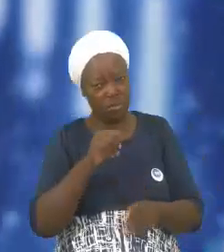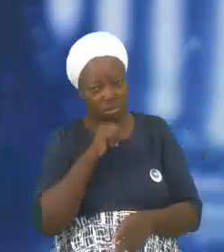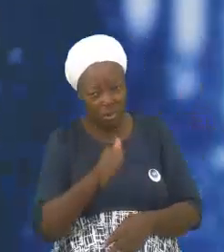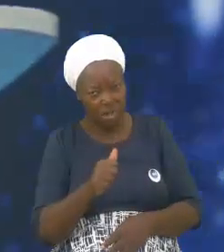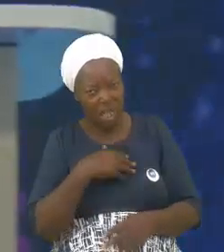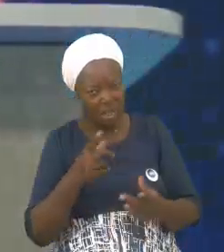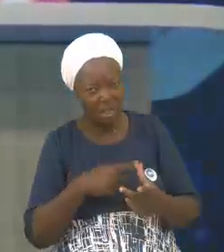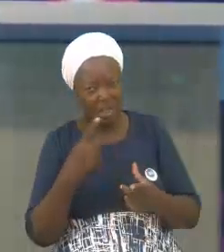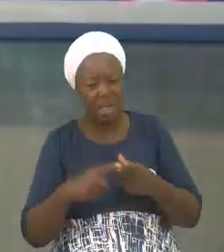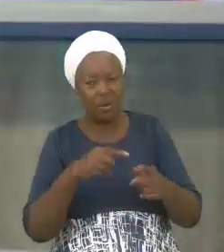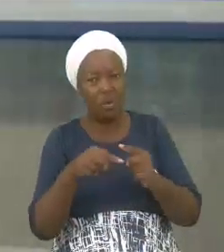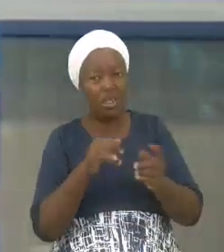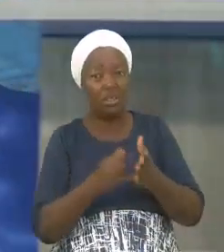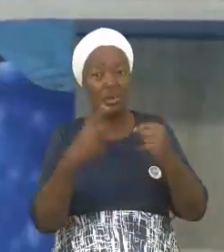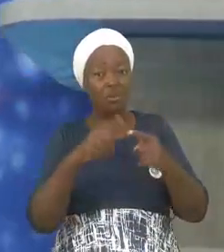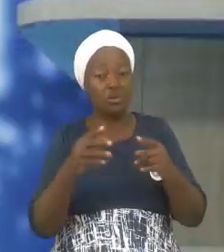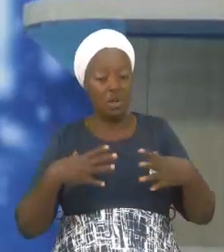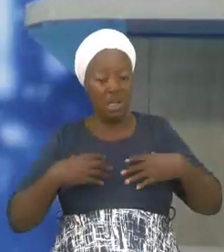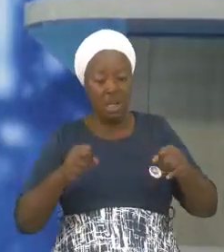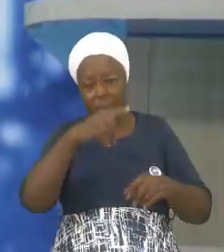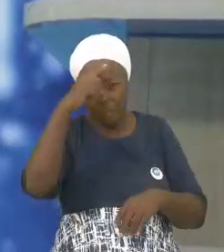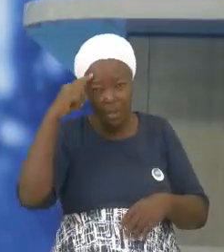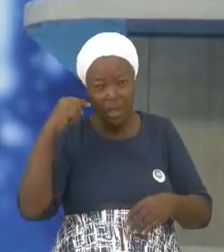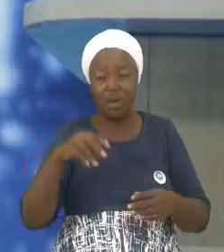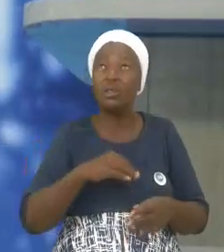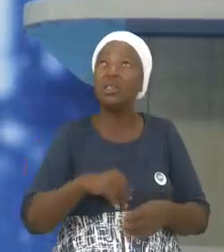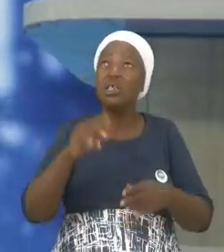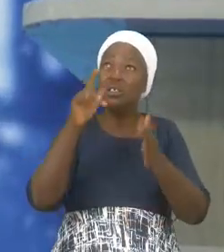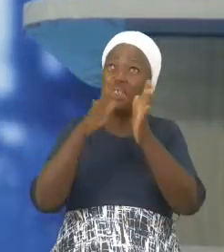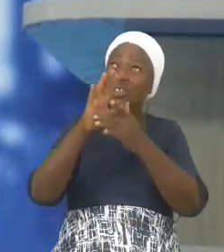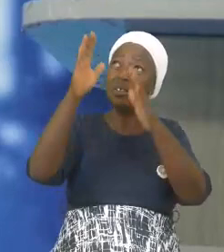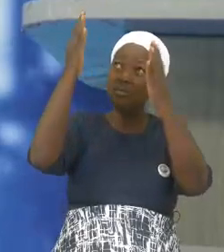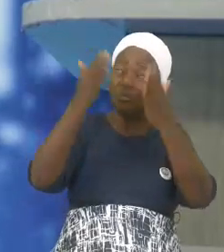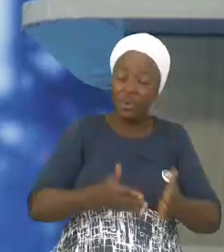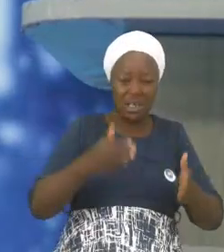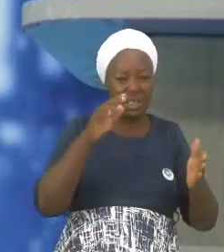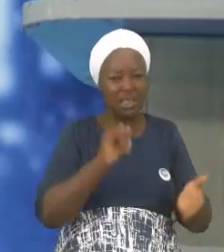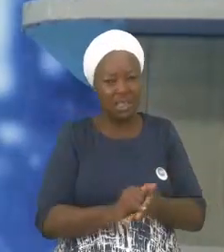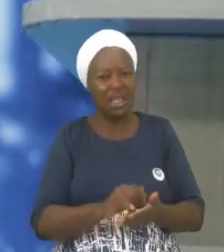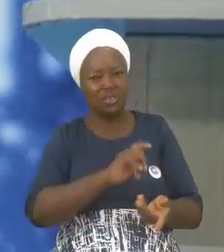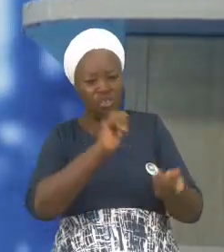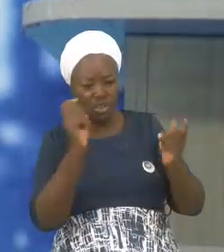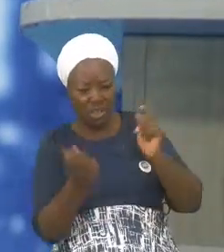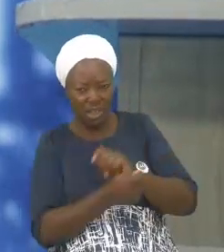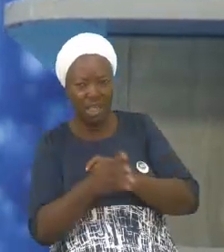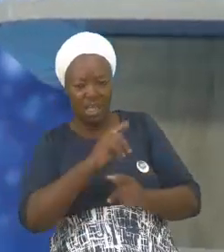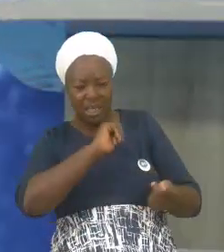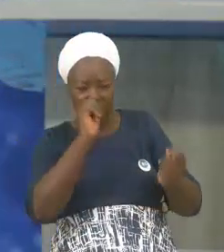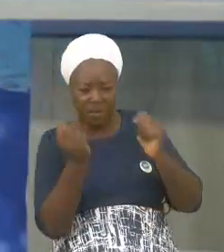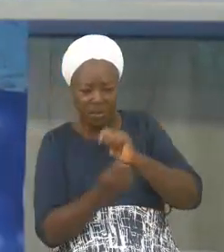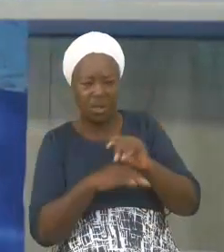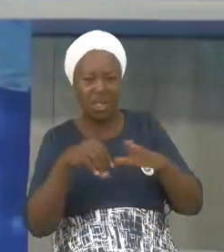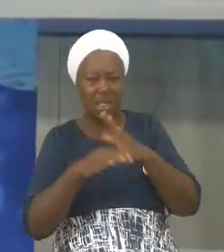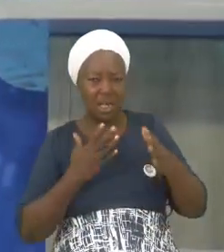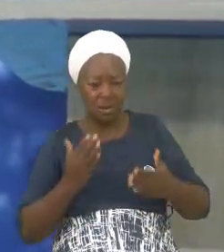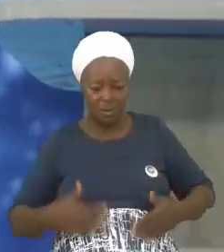to healing, because he'll bring a change, a transformation in our body. If you are blind,